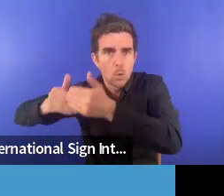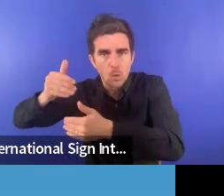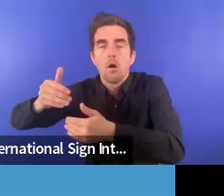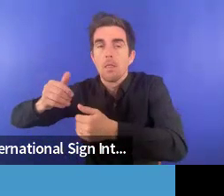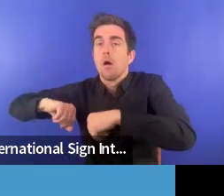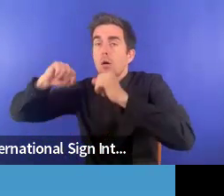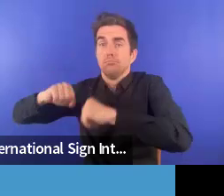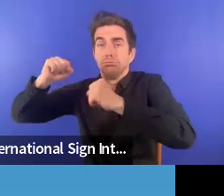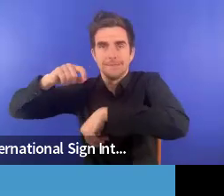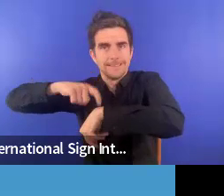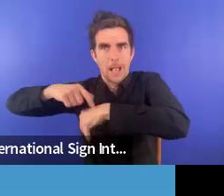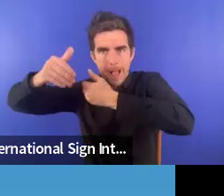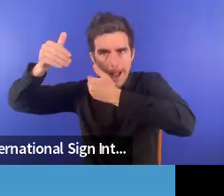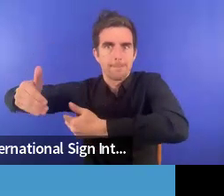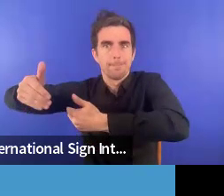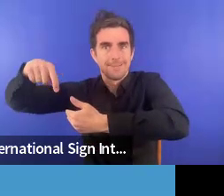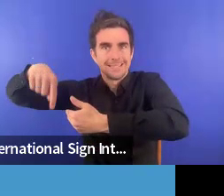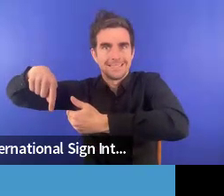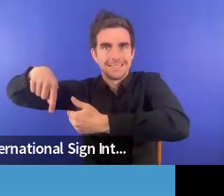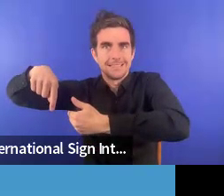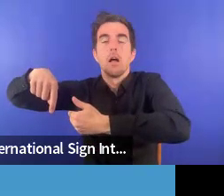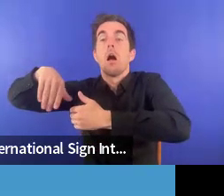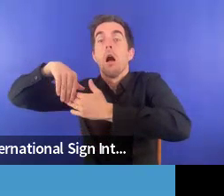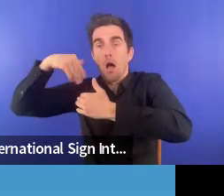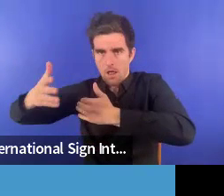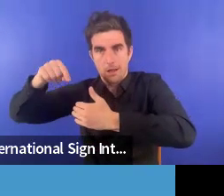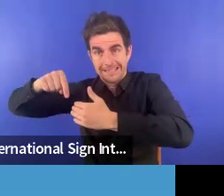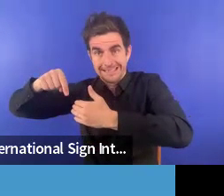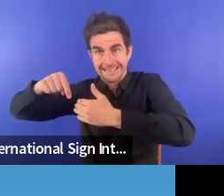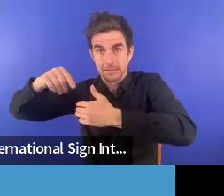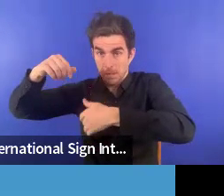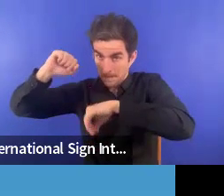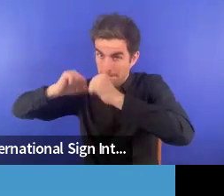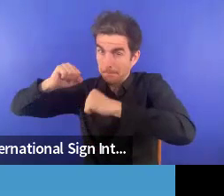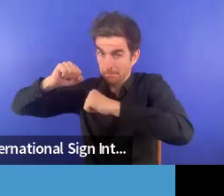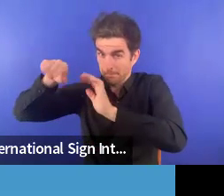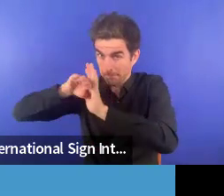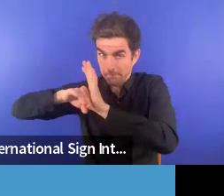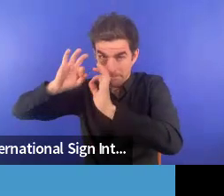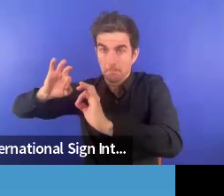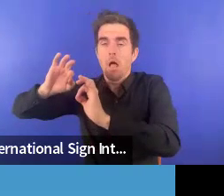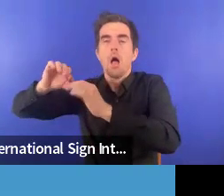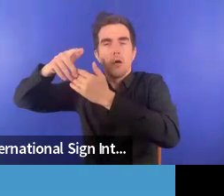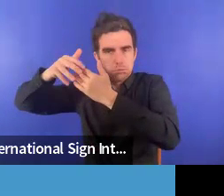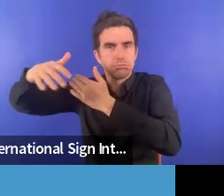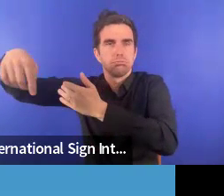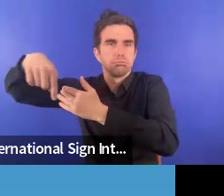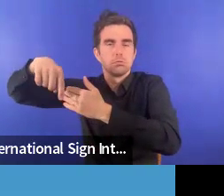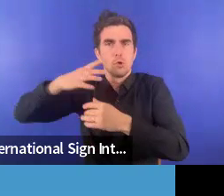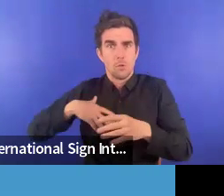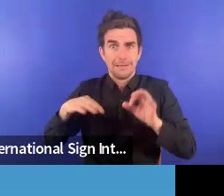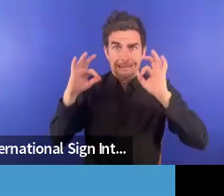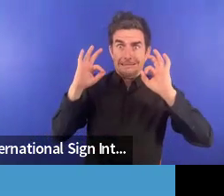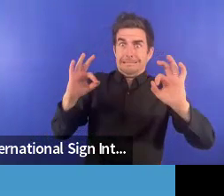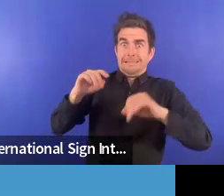sure that you're timing your letter at the specific time in the process where you can actually make an influence